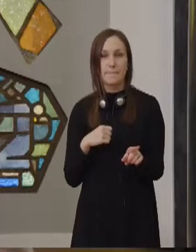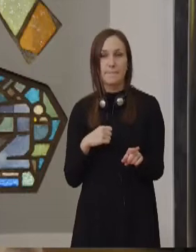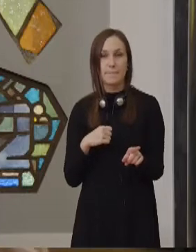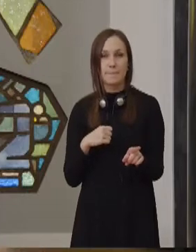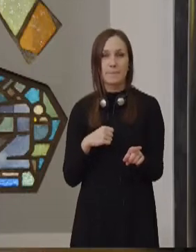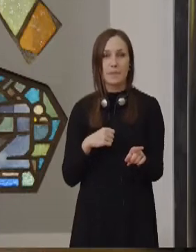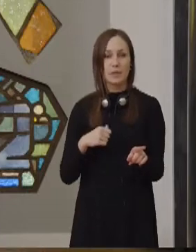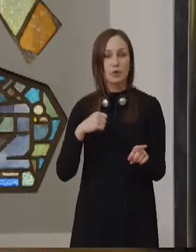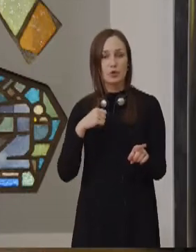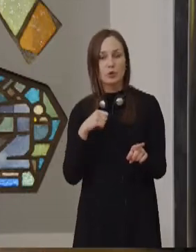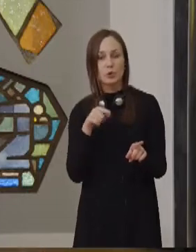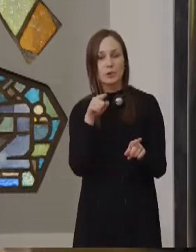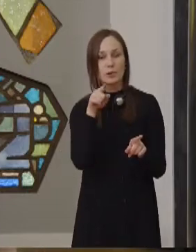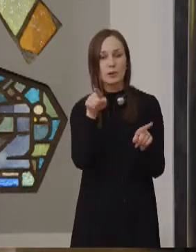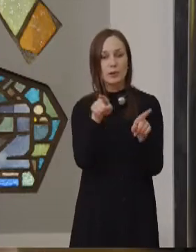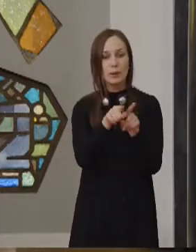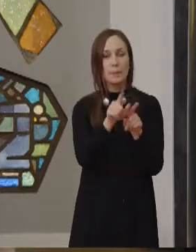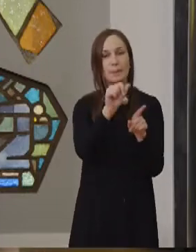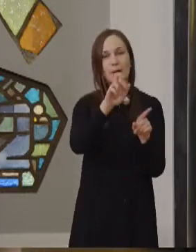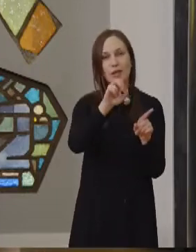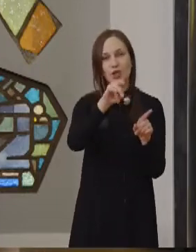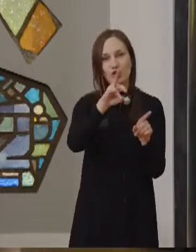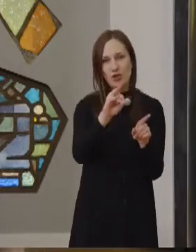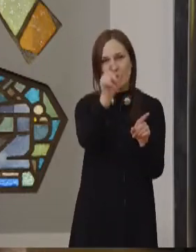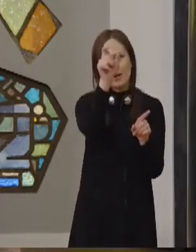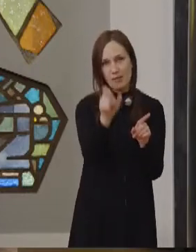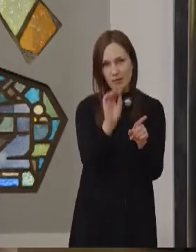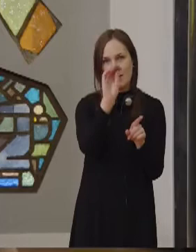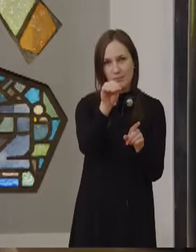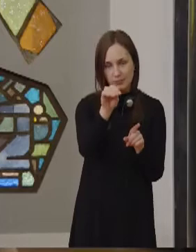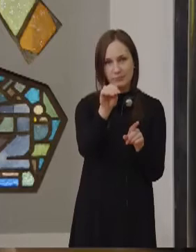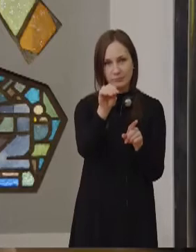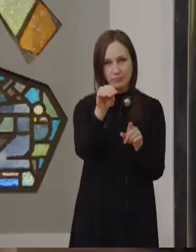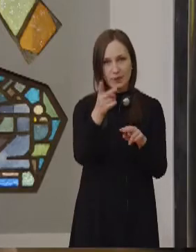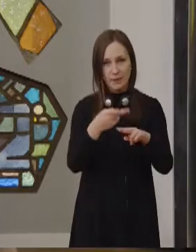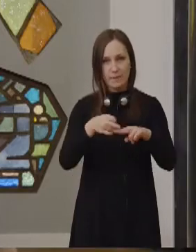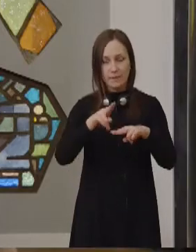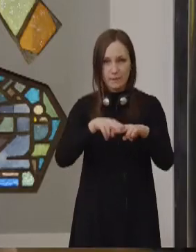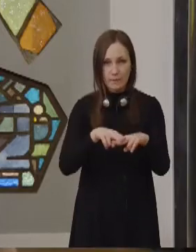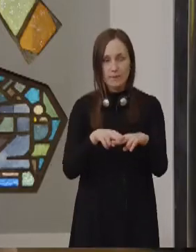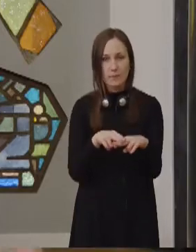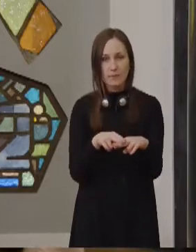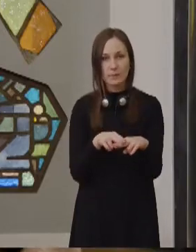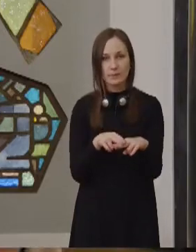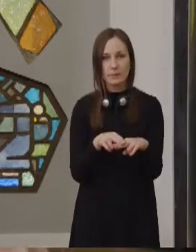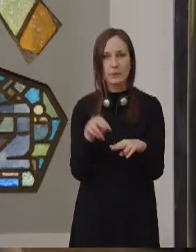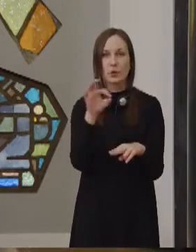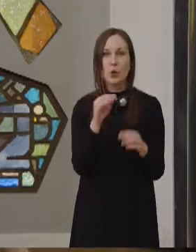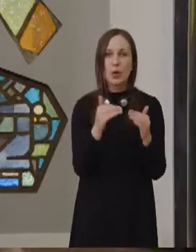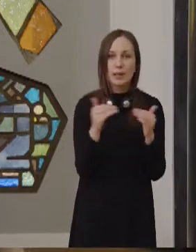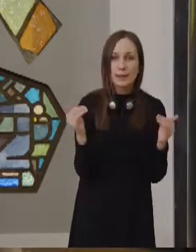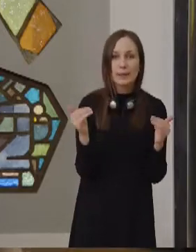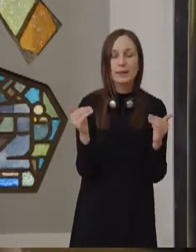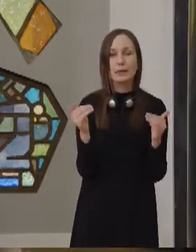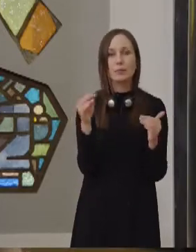suformuluojame tos žmonės, kaip sakant, pastatomi į tas paraštės ir dėl to and putting them outside the margin of law,